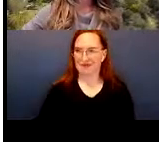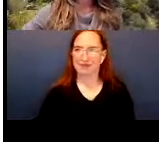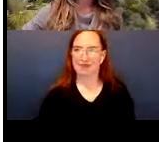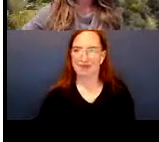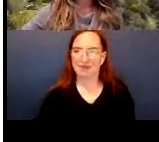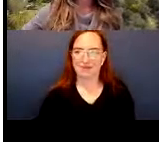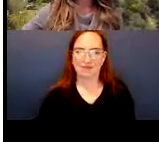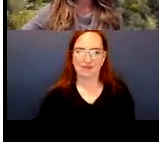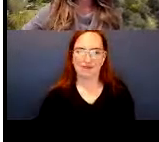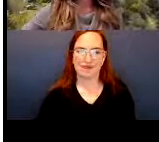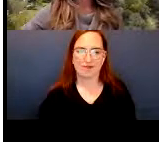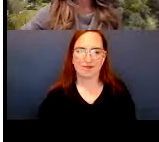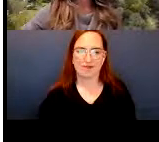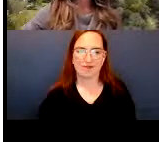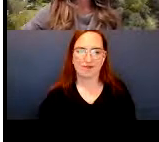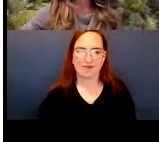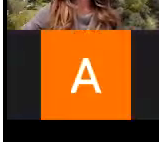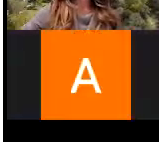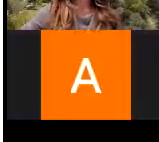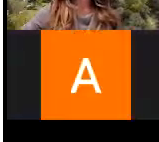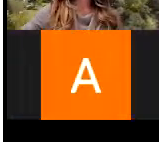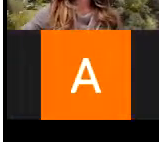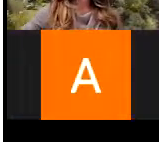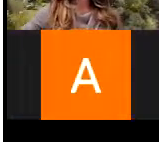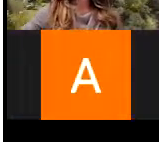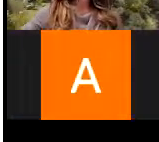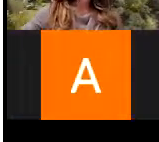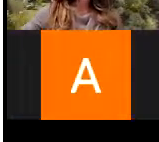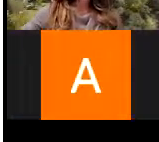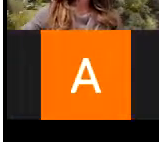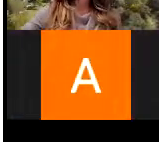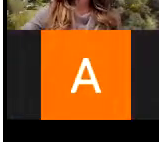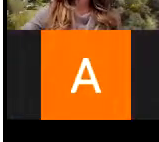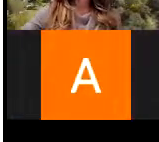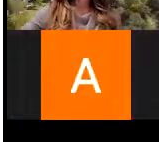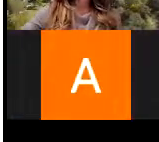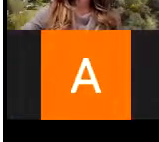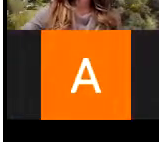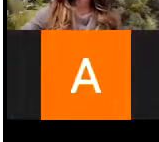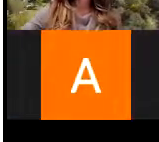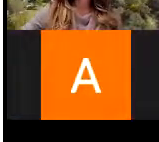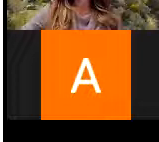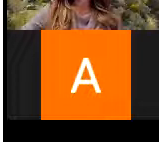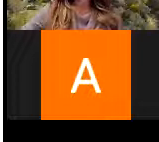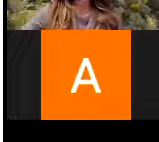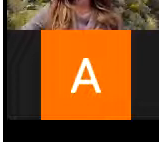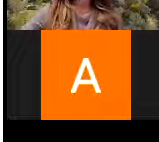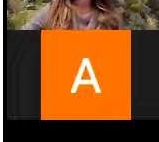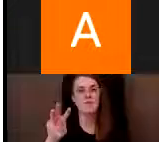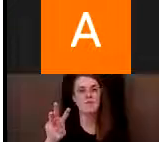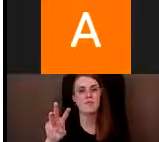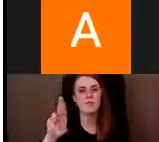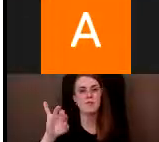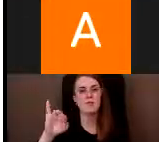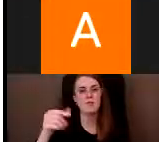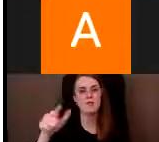All right, which sports fields locations do you prefer? So today we've got the Wrigley Field, we